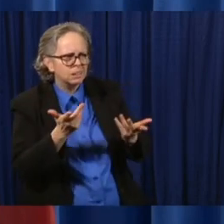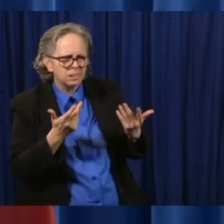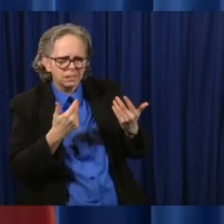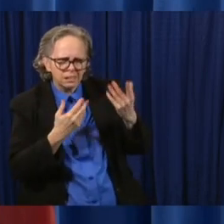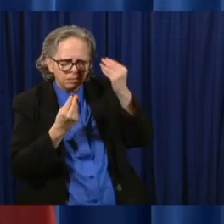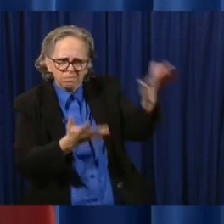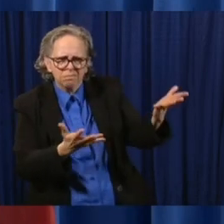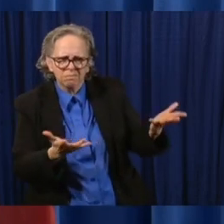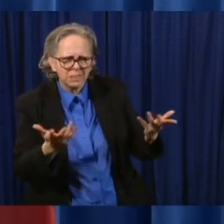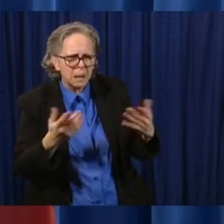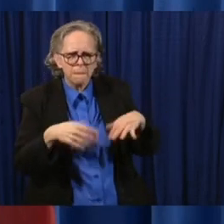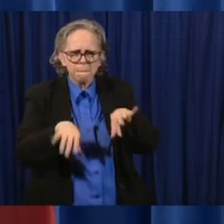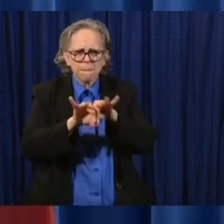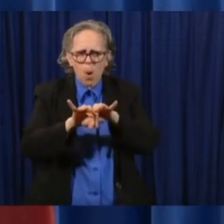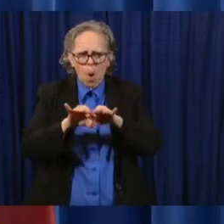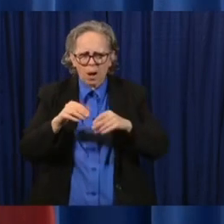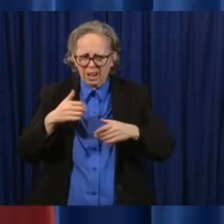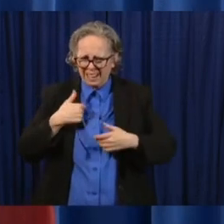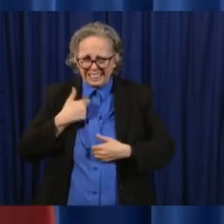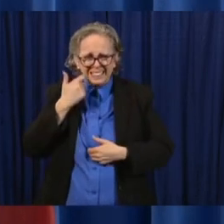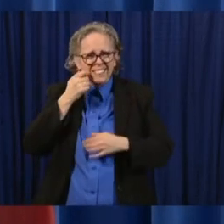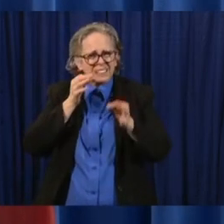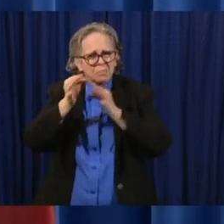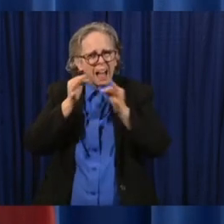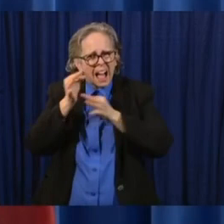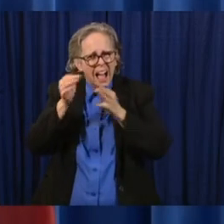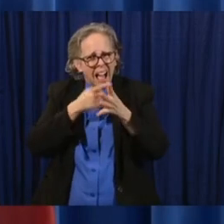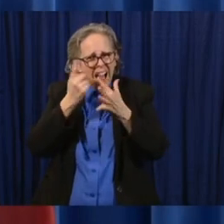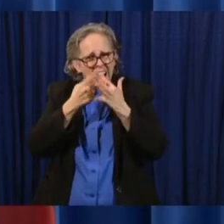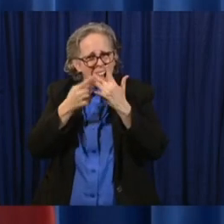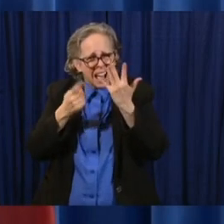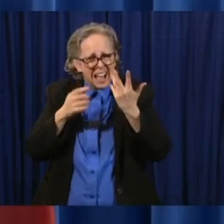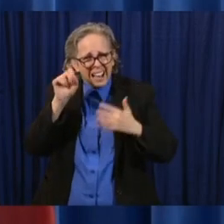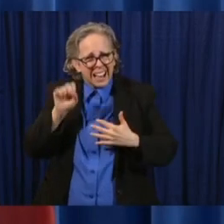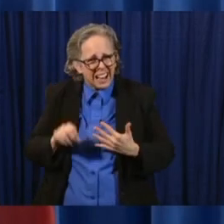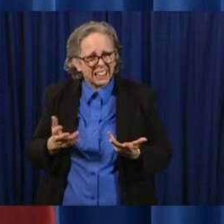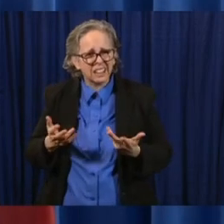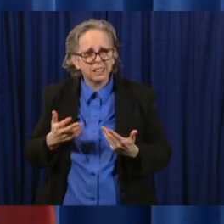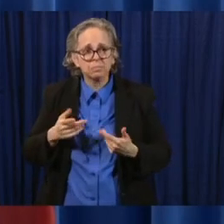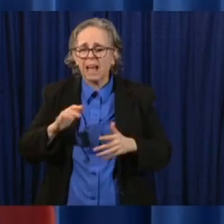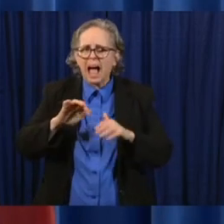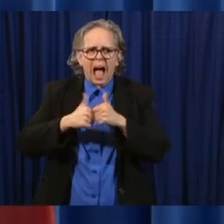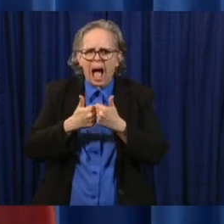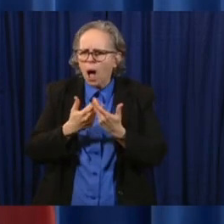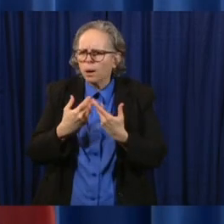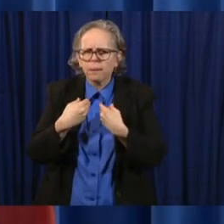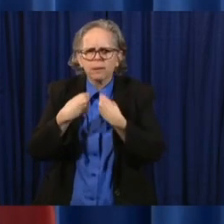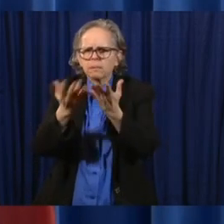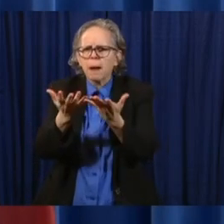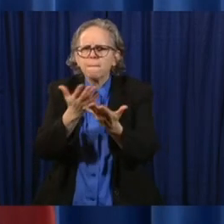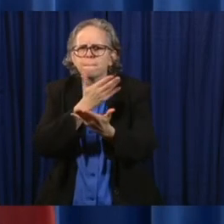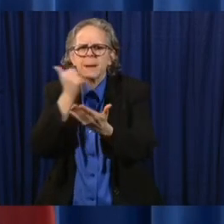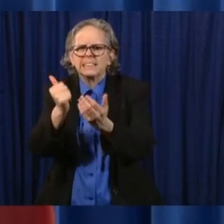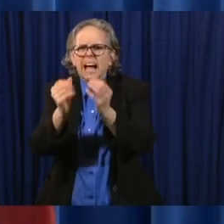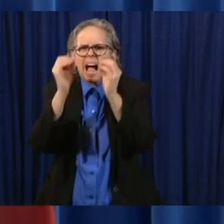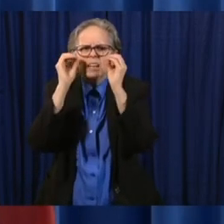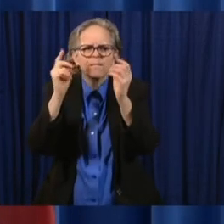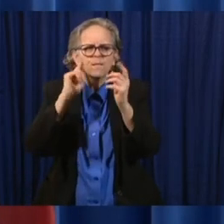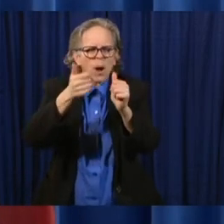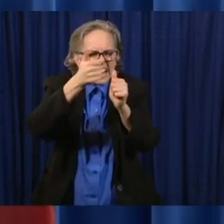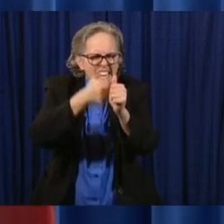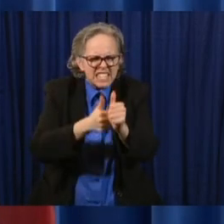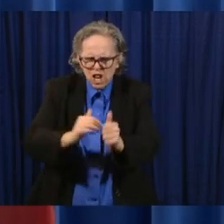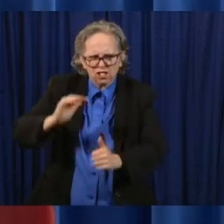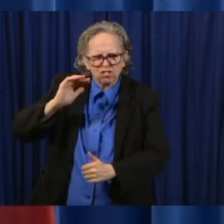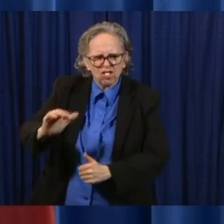I outlined. How do we make sure every child is getting the best education that they can and is safe? And those are the two things that we're focused